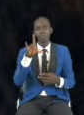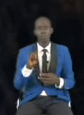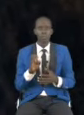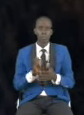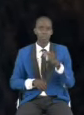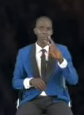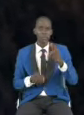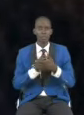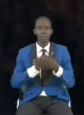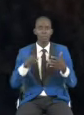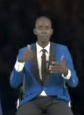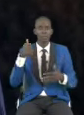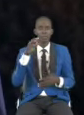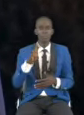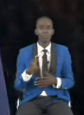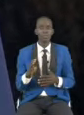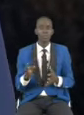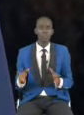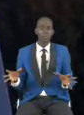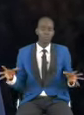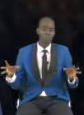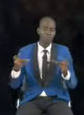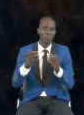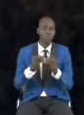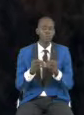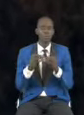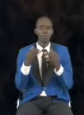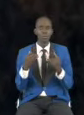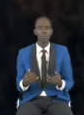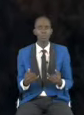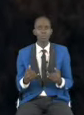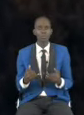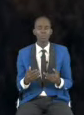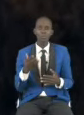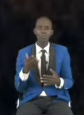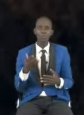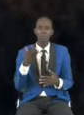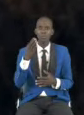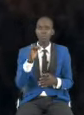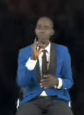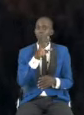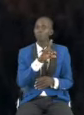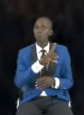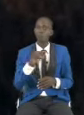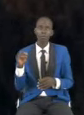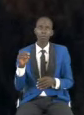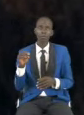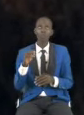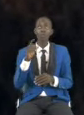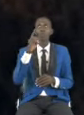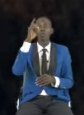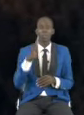O Lord God of Israel, there is no God like thee in